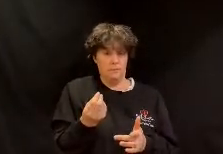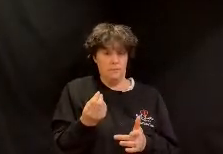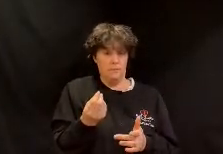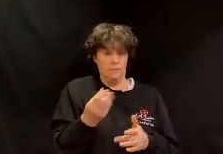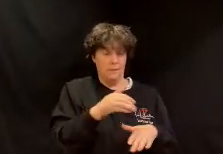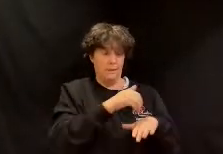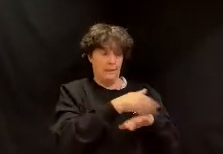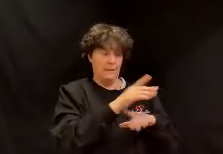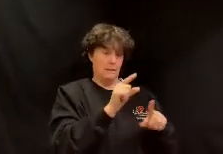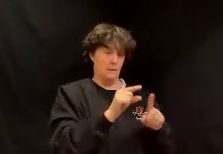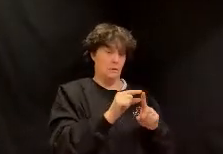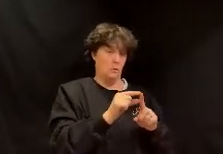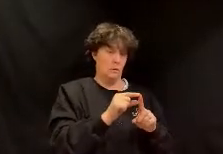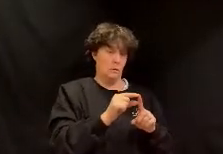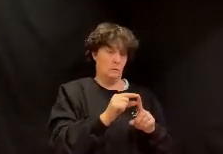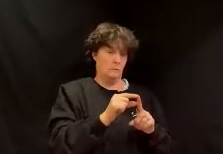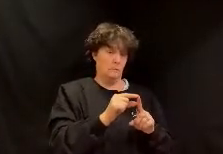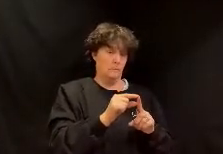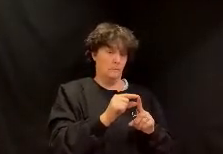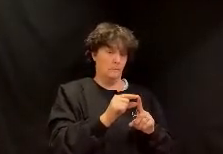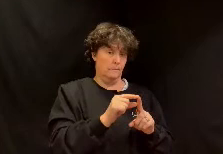sent the Word.